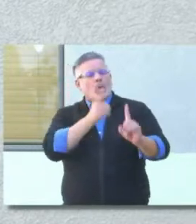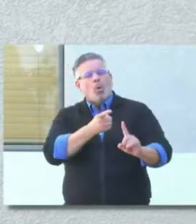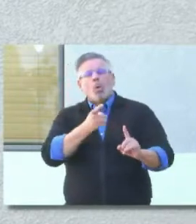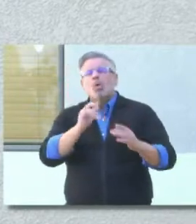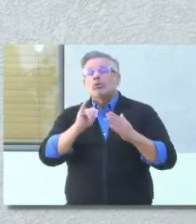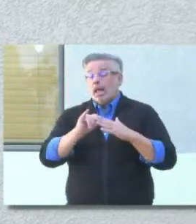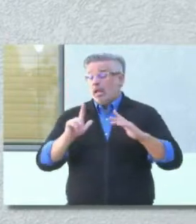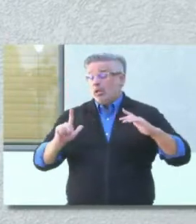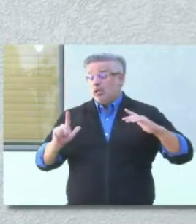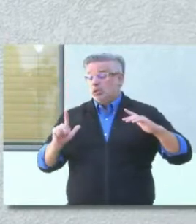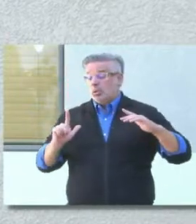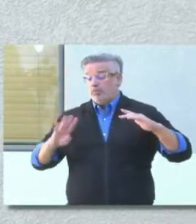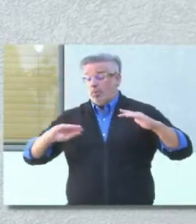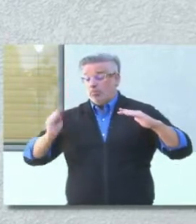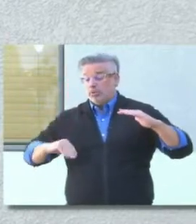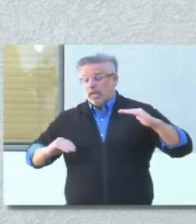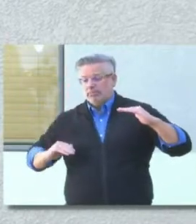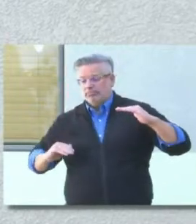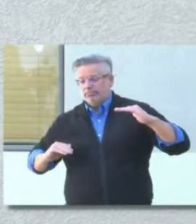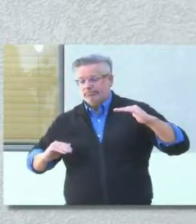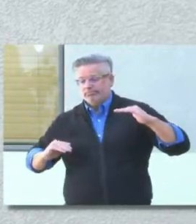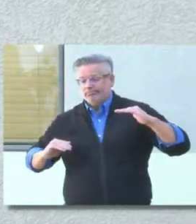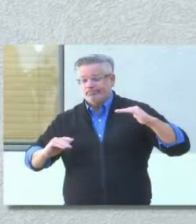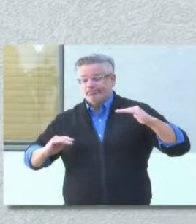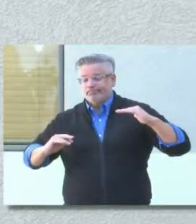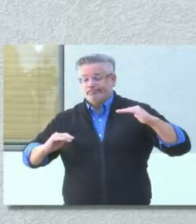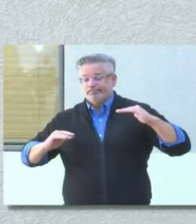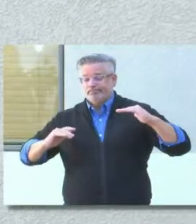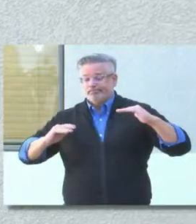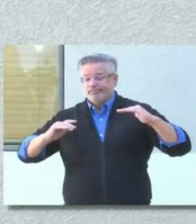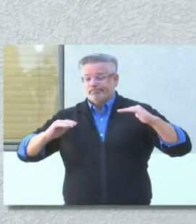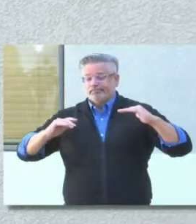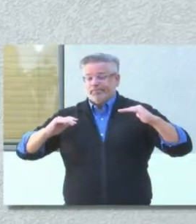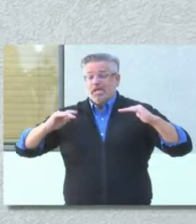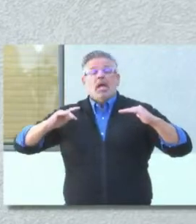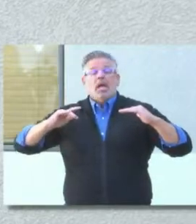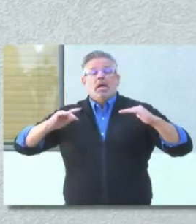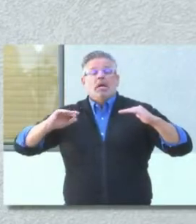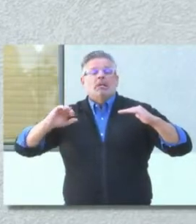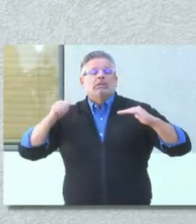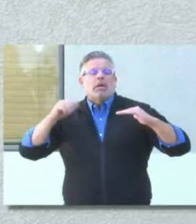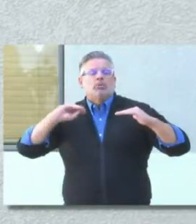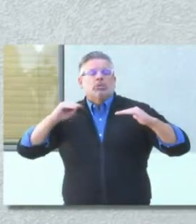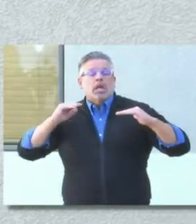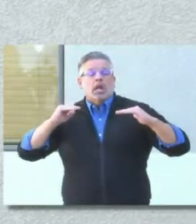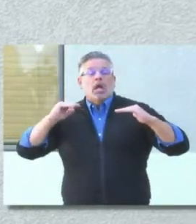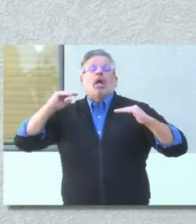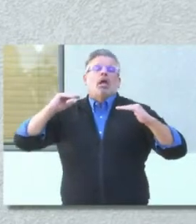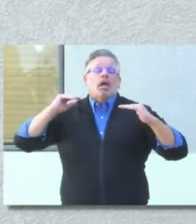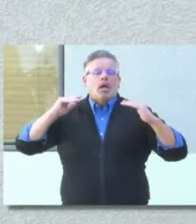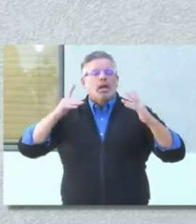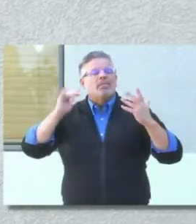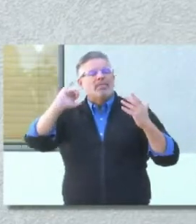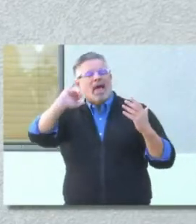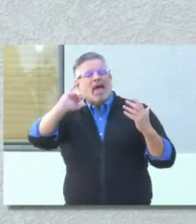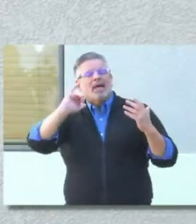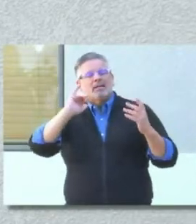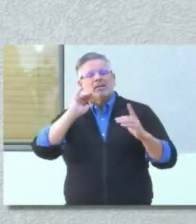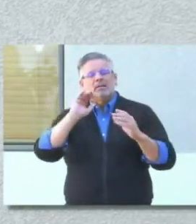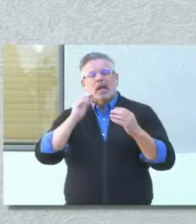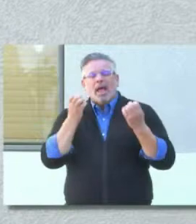that 24% gap down to single digits below 10%. And we're on track. There's a number of efforts